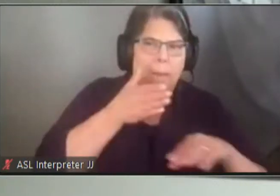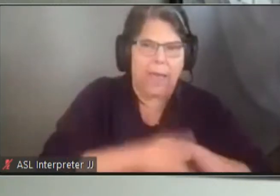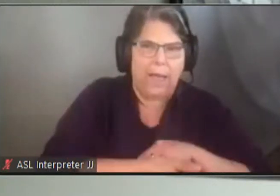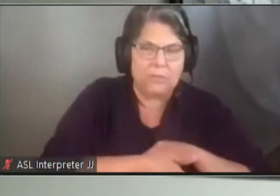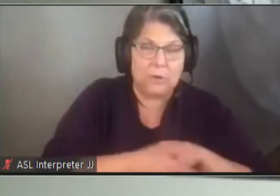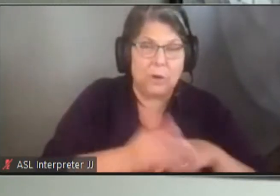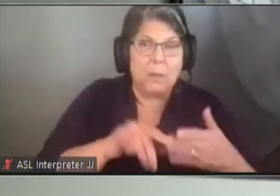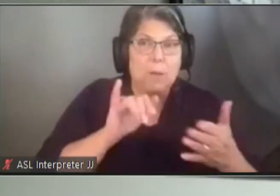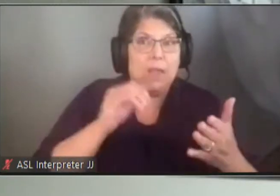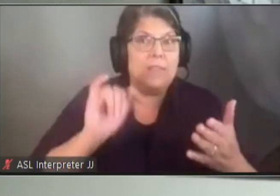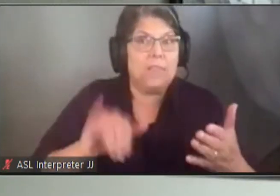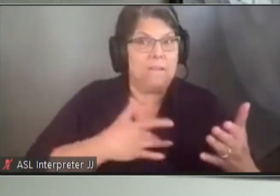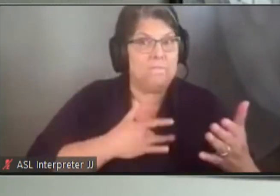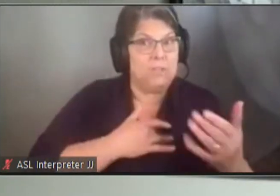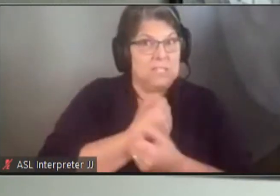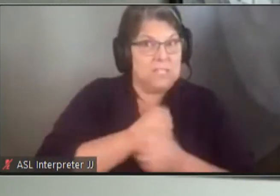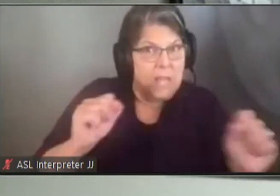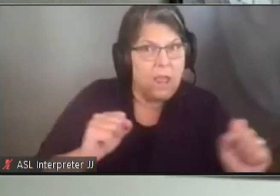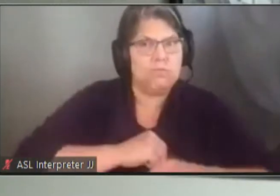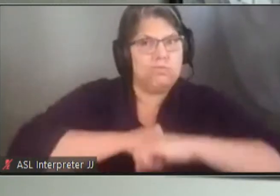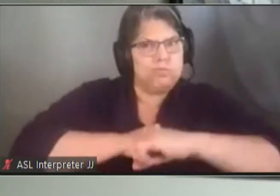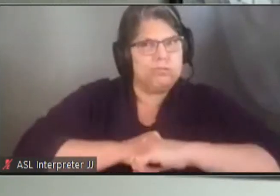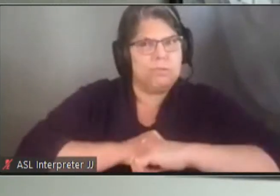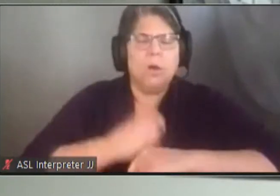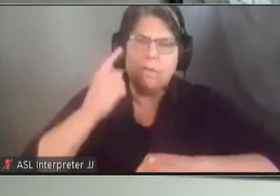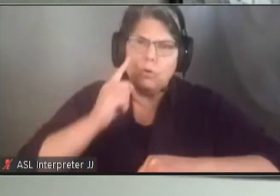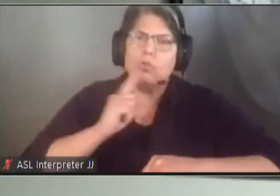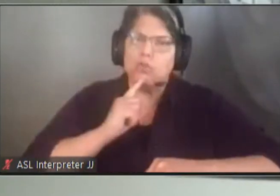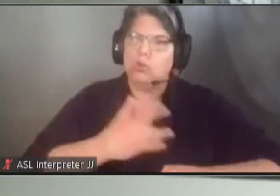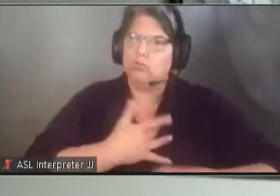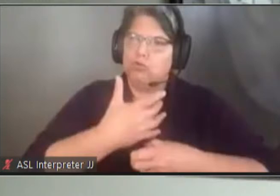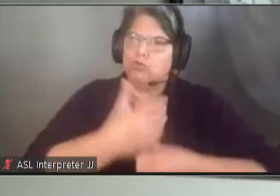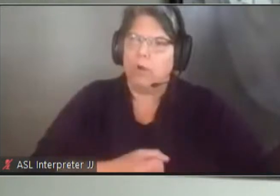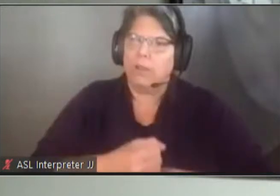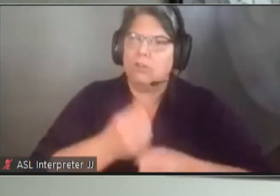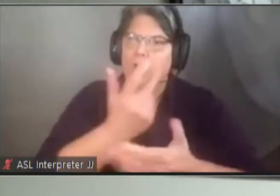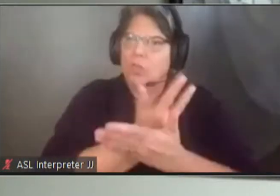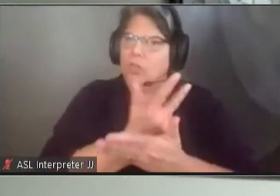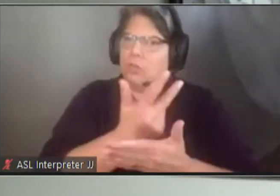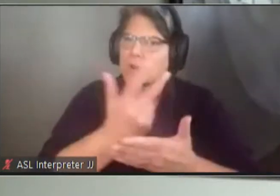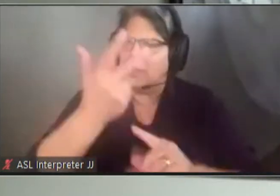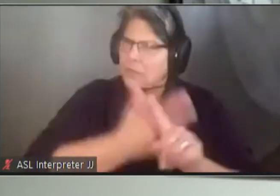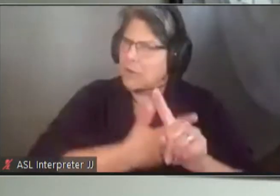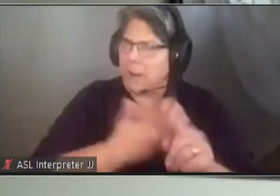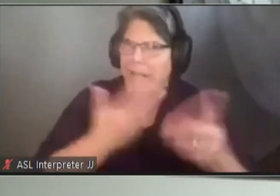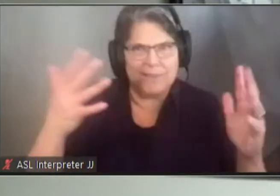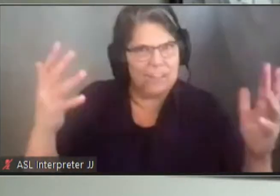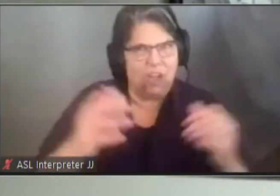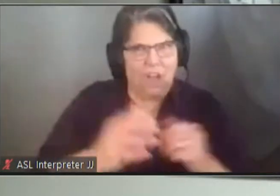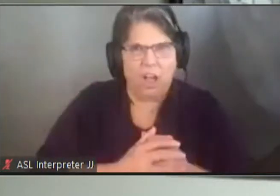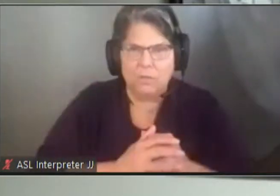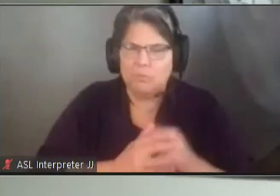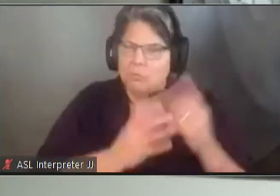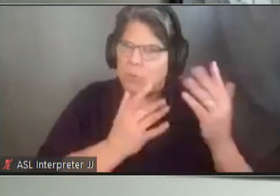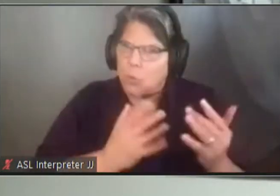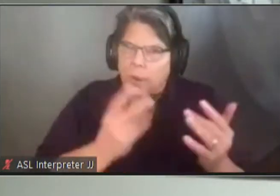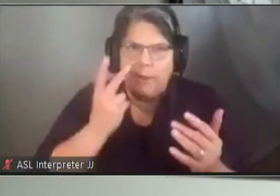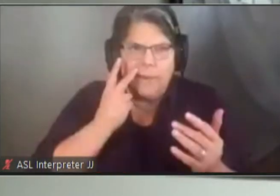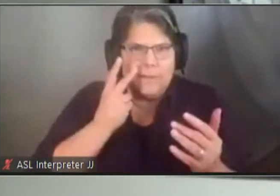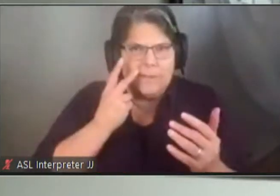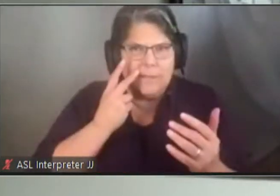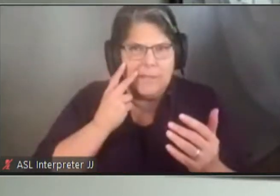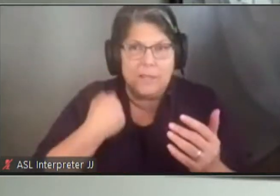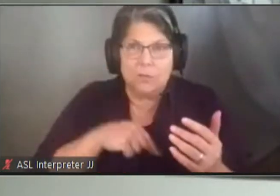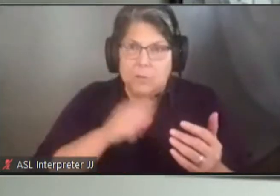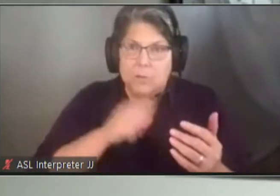3 months that we're pretty sure the immunity lasts, and more to come on that as we live through this vaccine